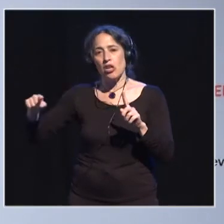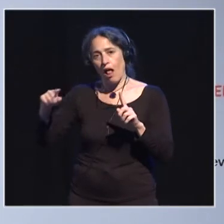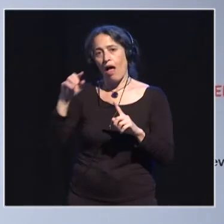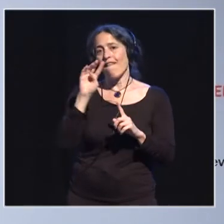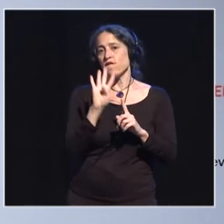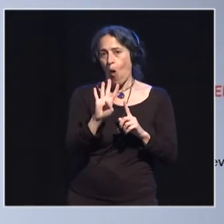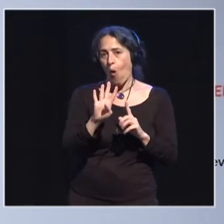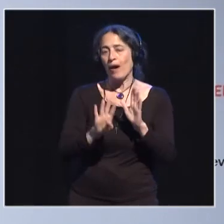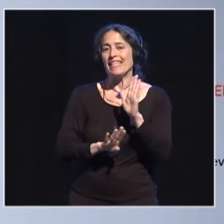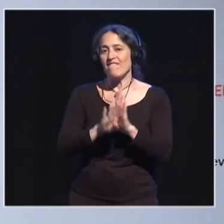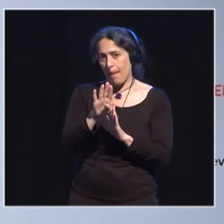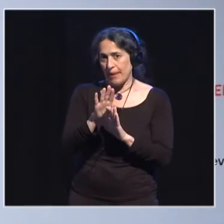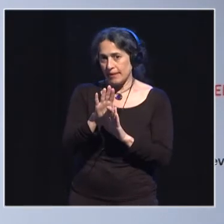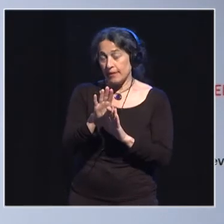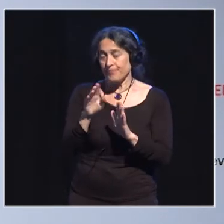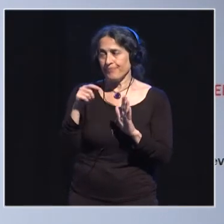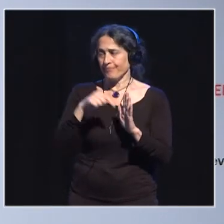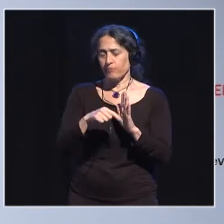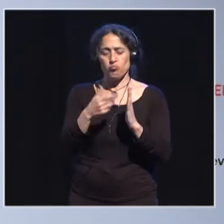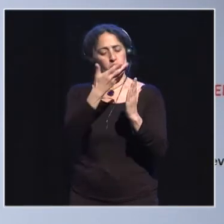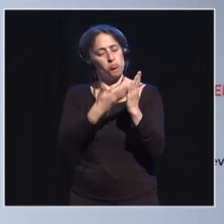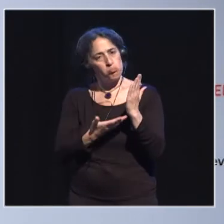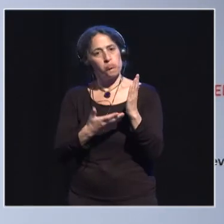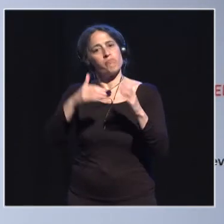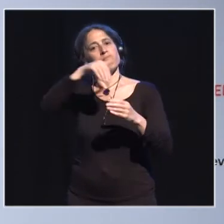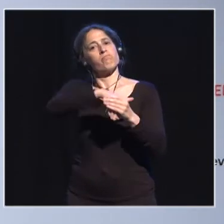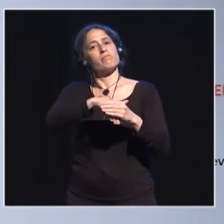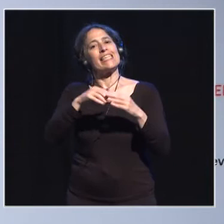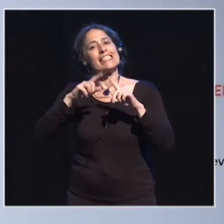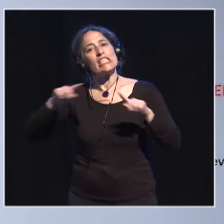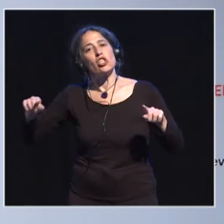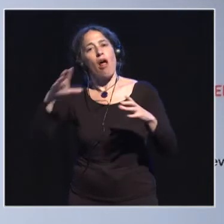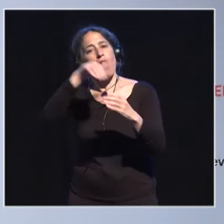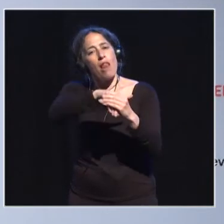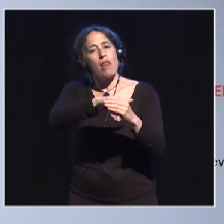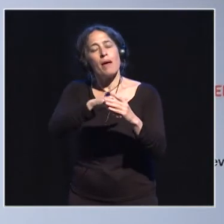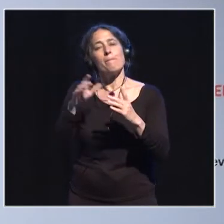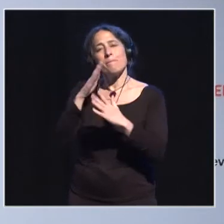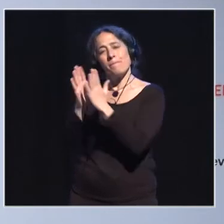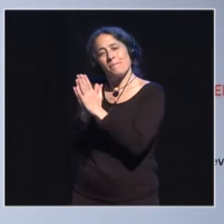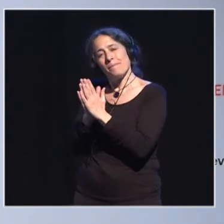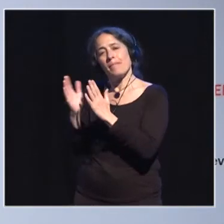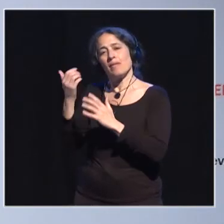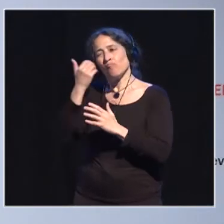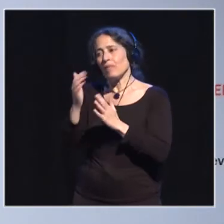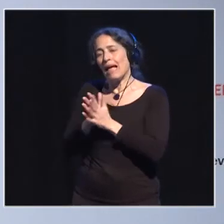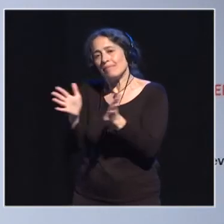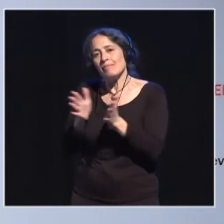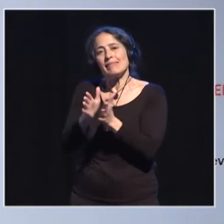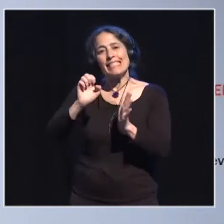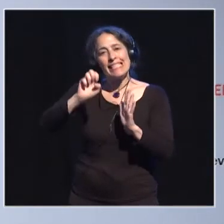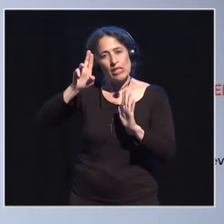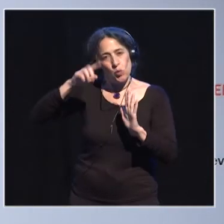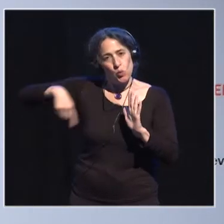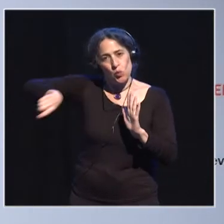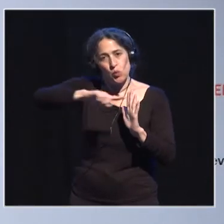the European Commission, and also your thoughts on how the private sector is involved in that kind of policy framework.